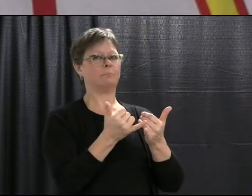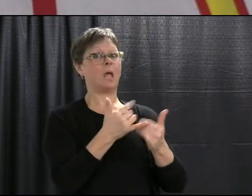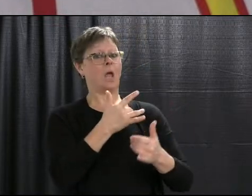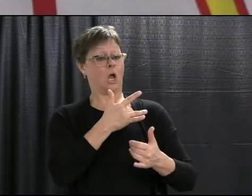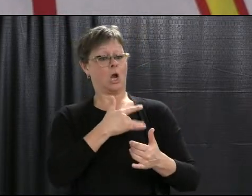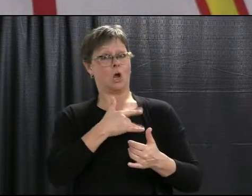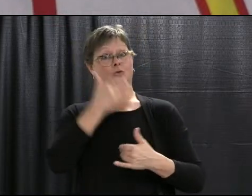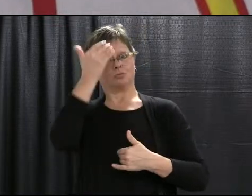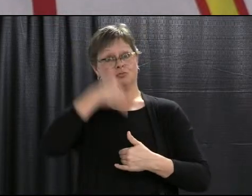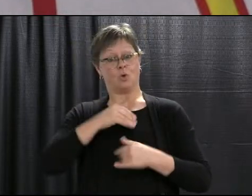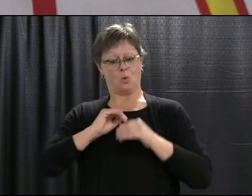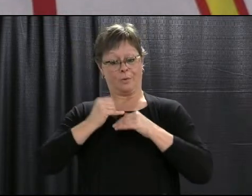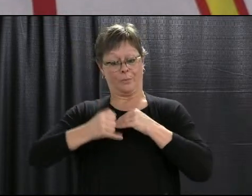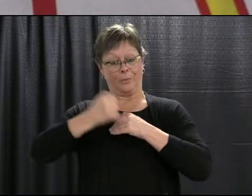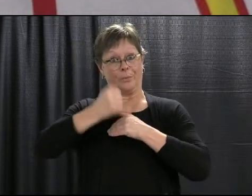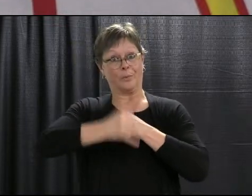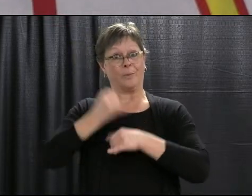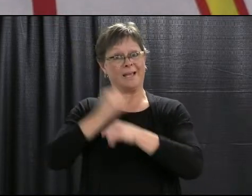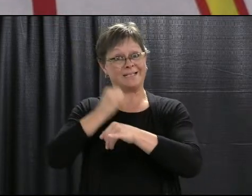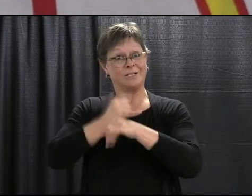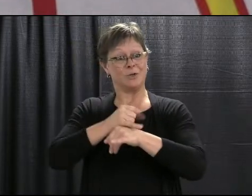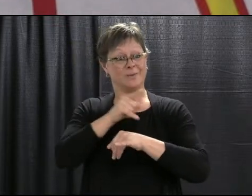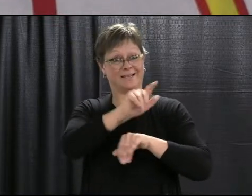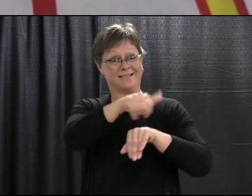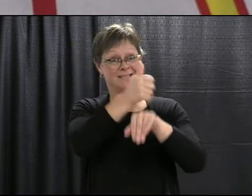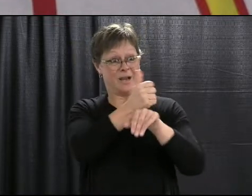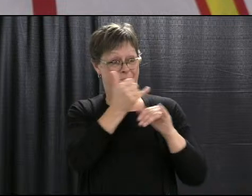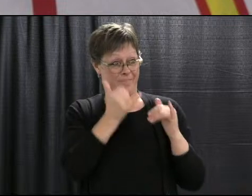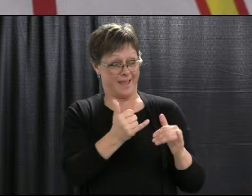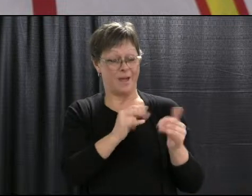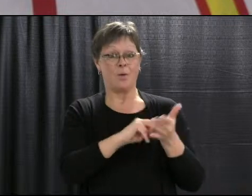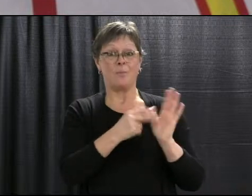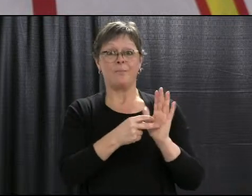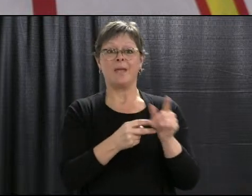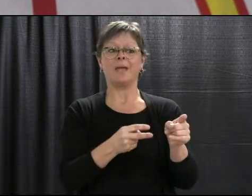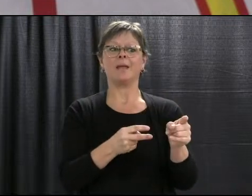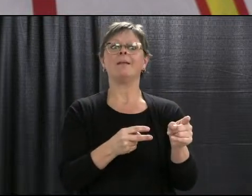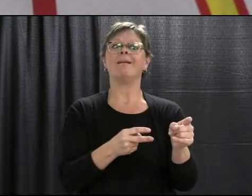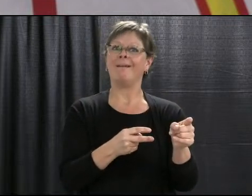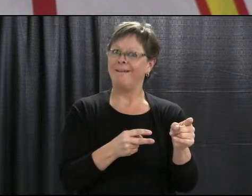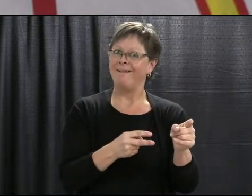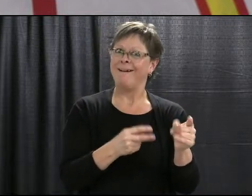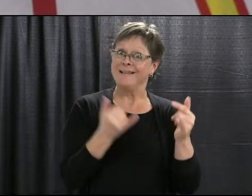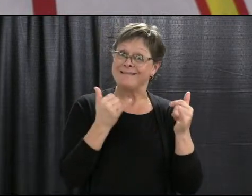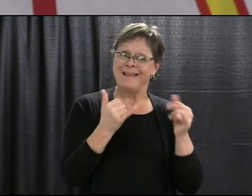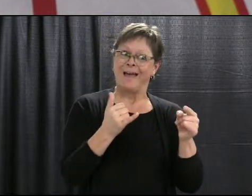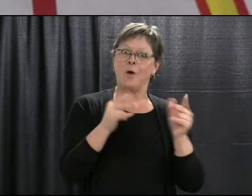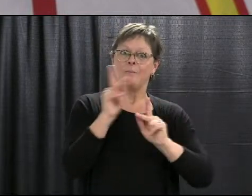Institute, the fact that that is now in progress has allowed us to attract some of the best